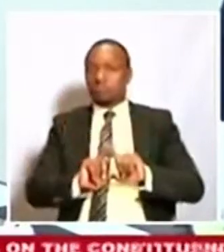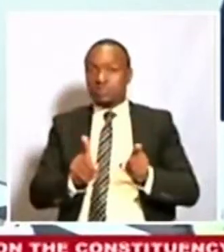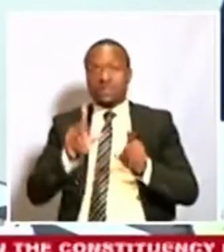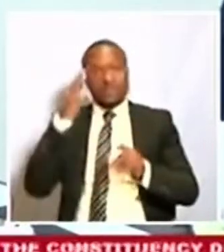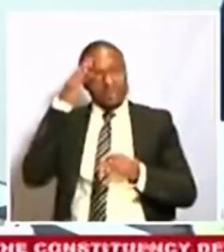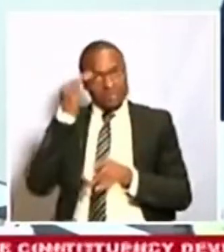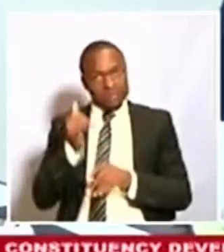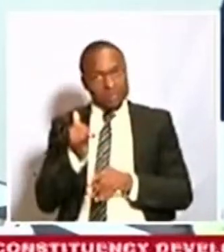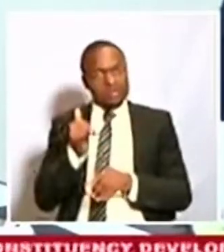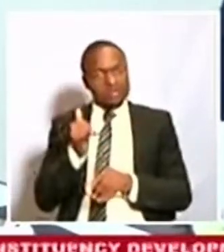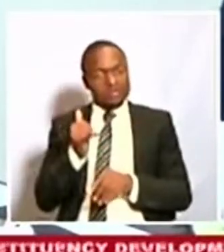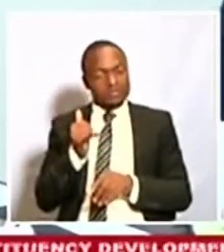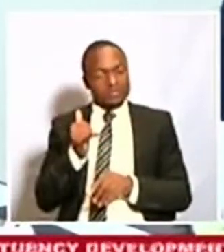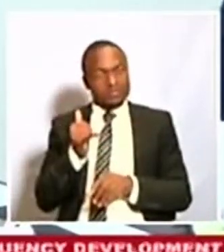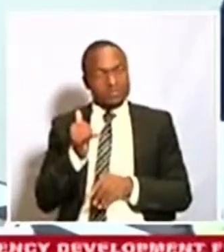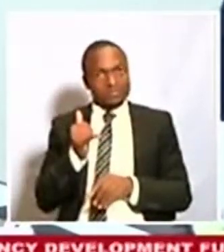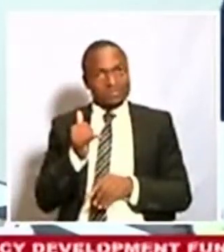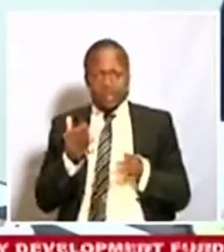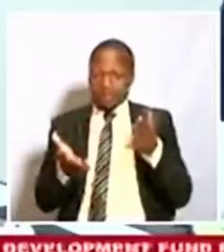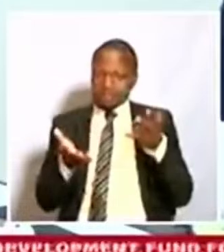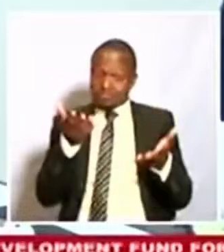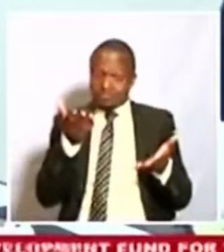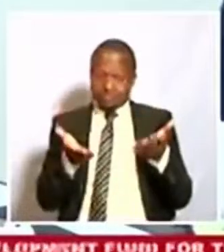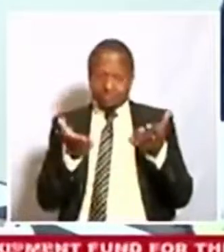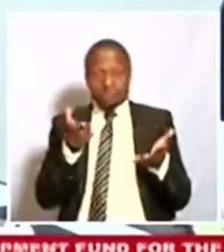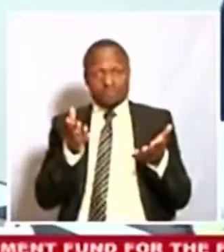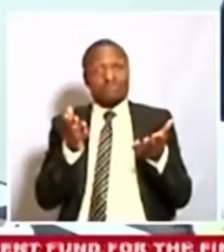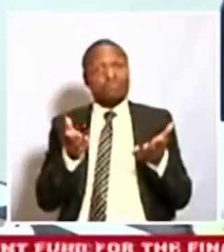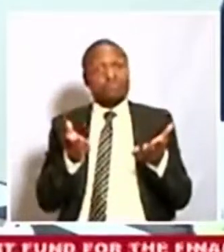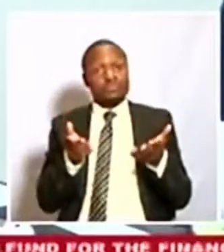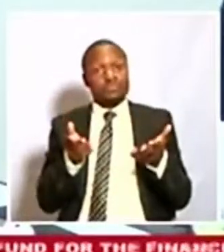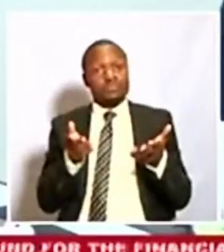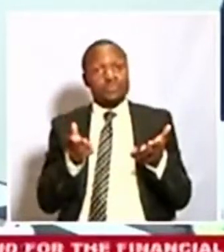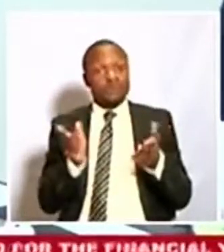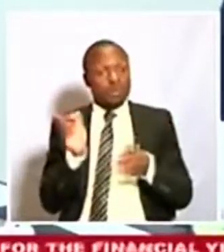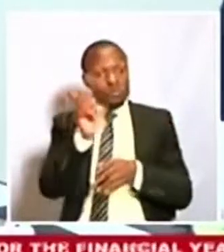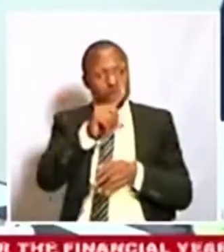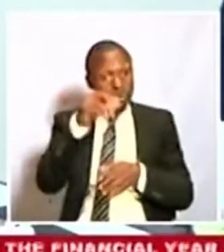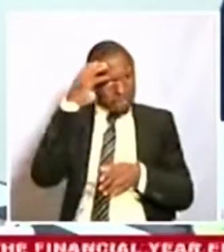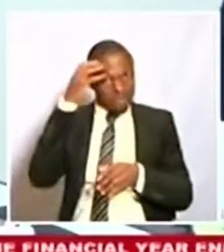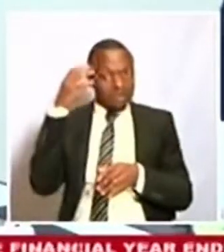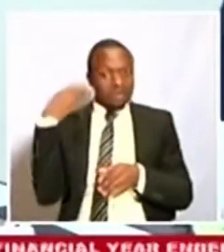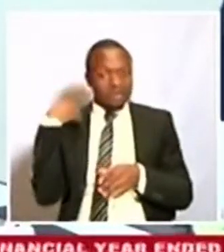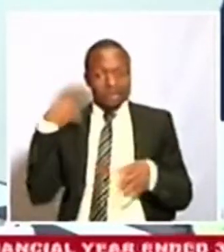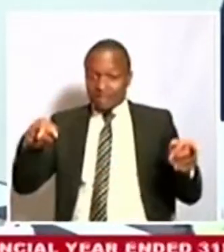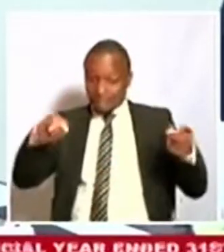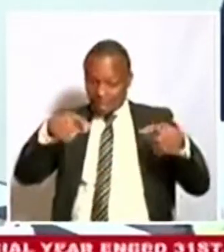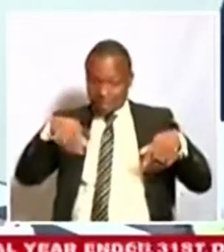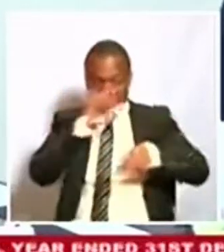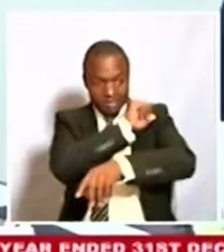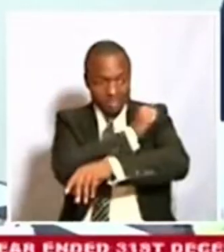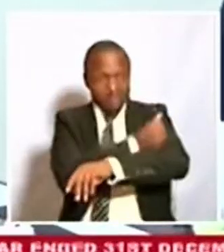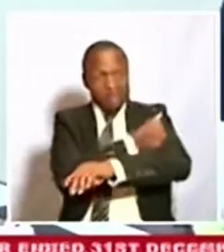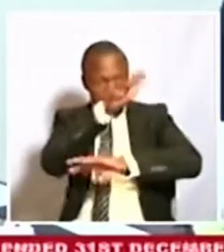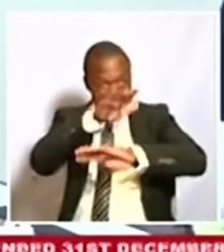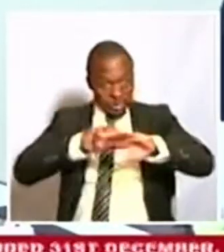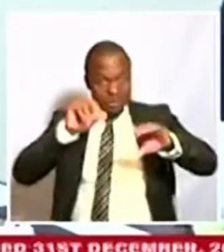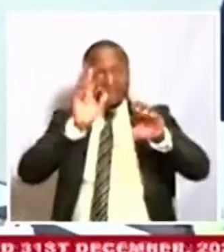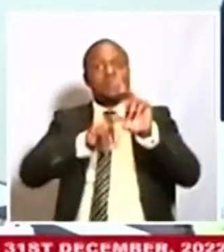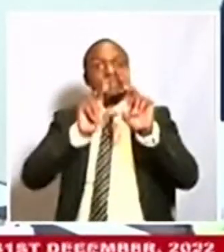was maybe you go to the office to the local authority and invite even the